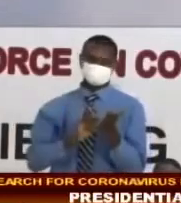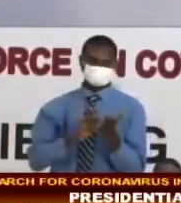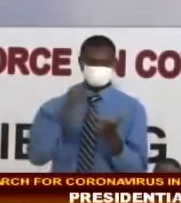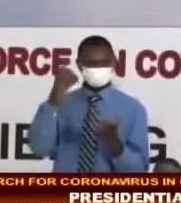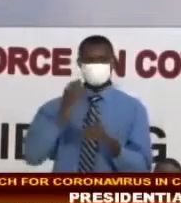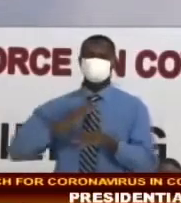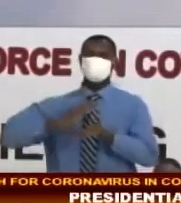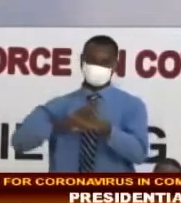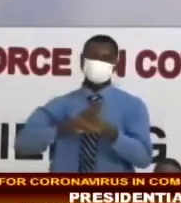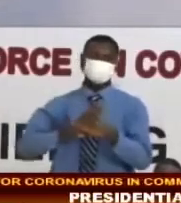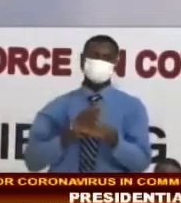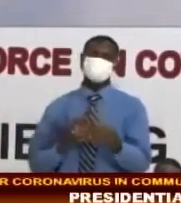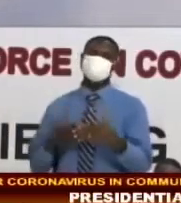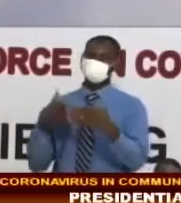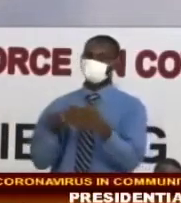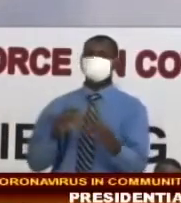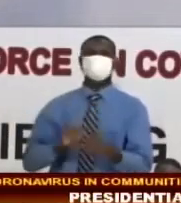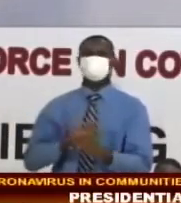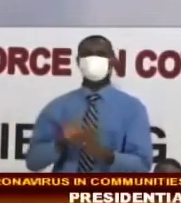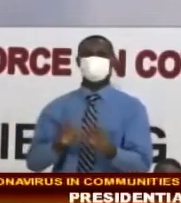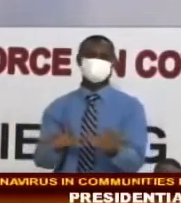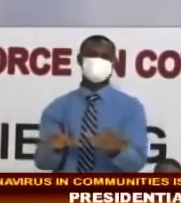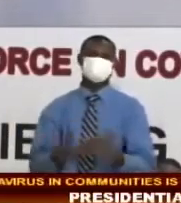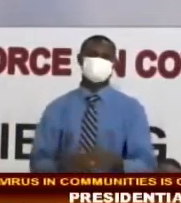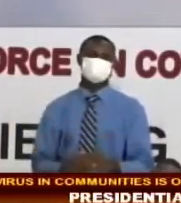for COVID-19.